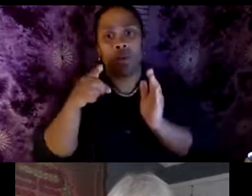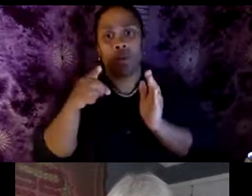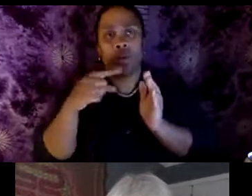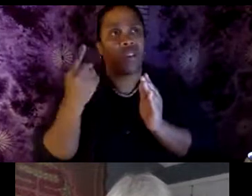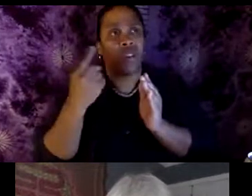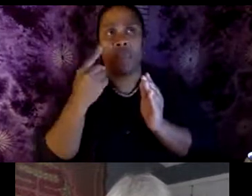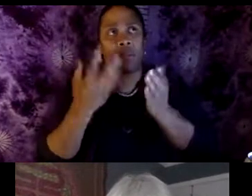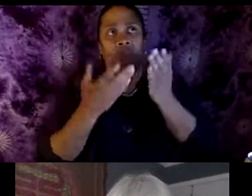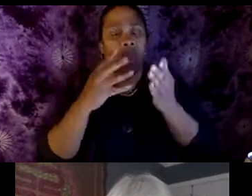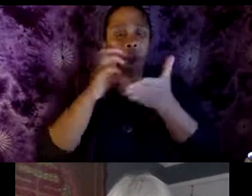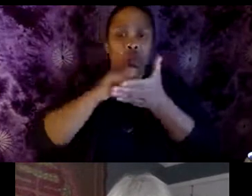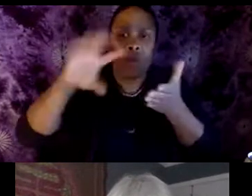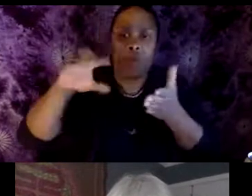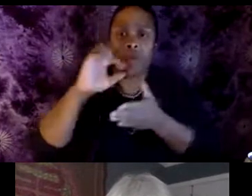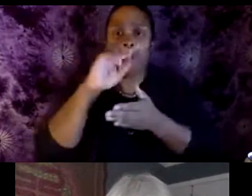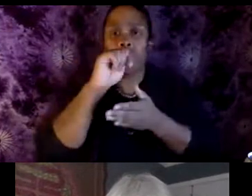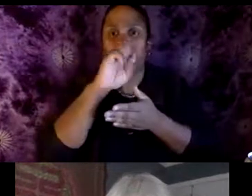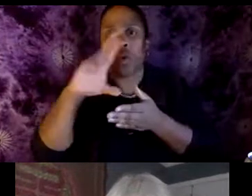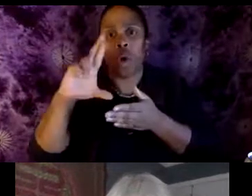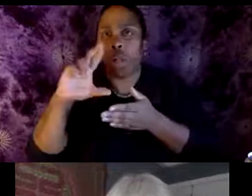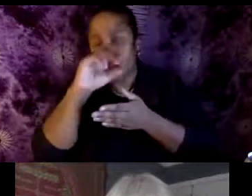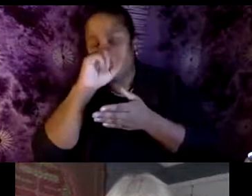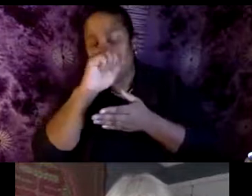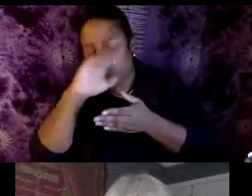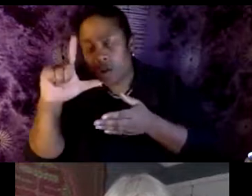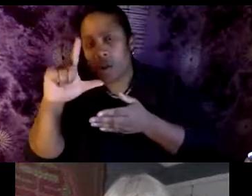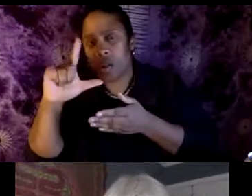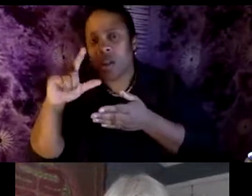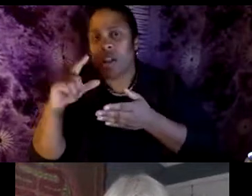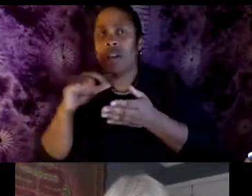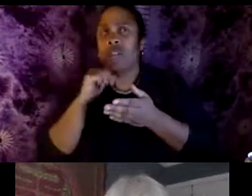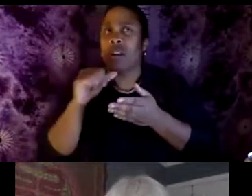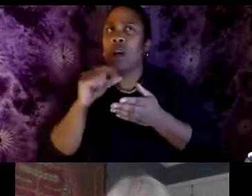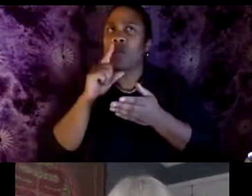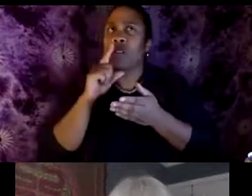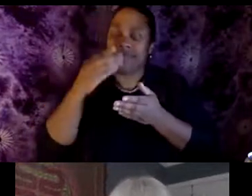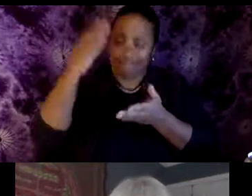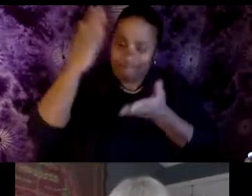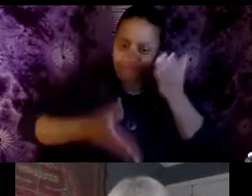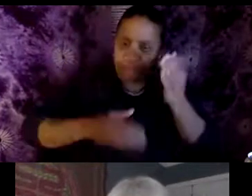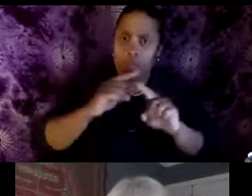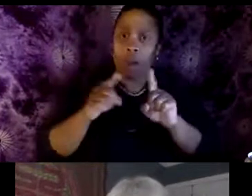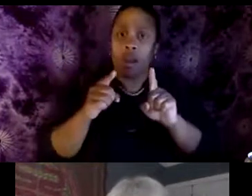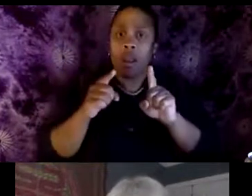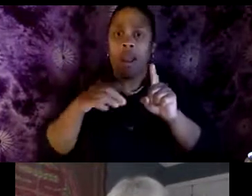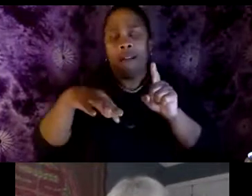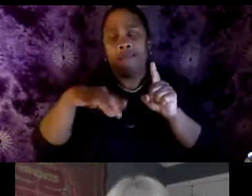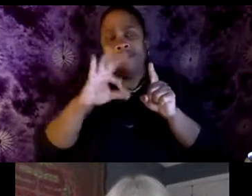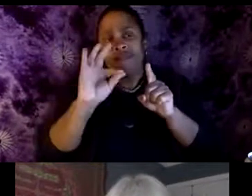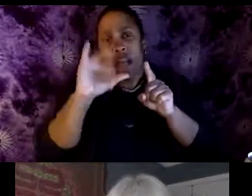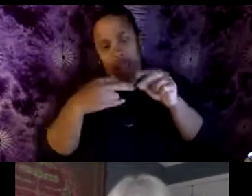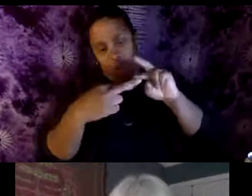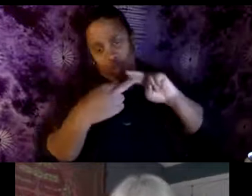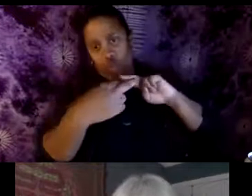way it is. And rather than just making a slice, unwind that cord, because it's something that